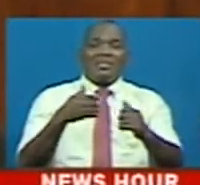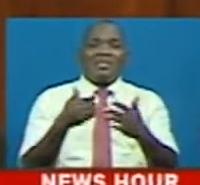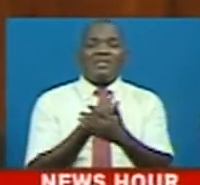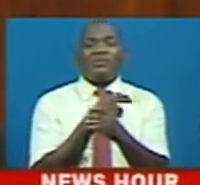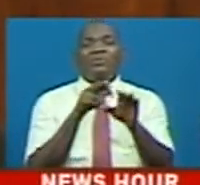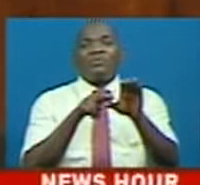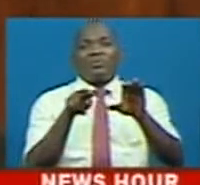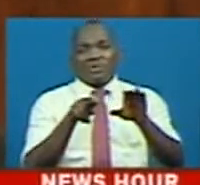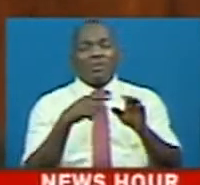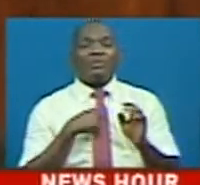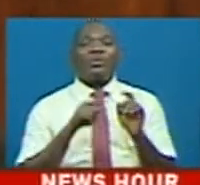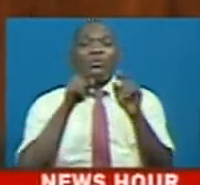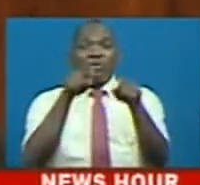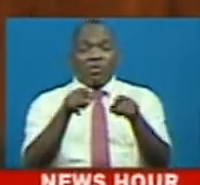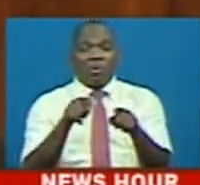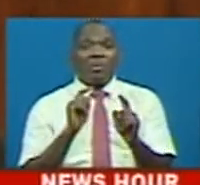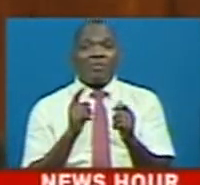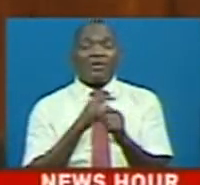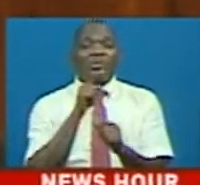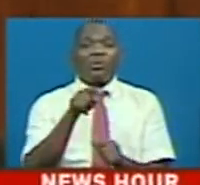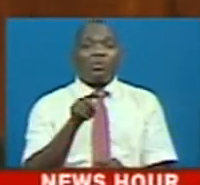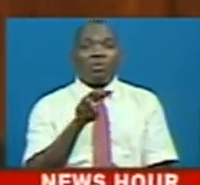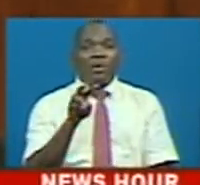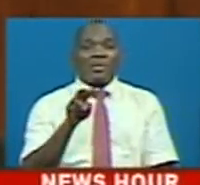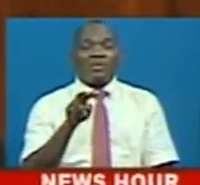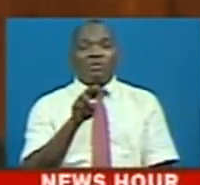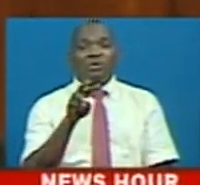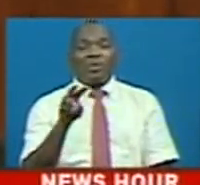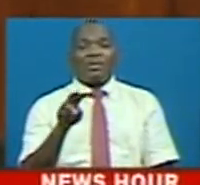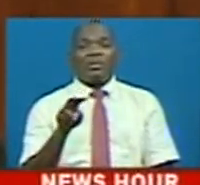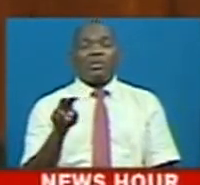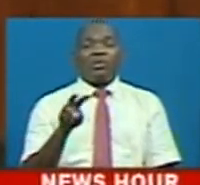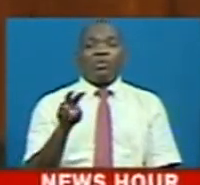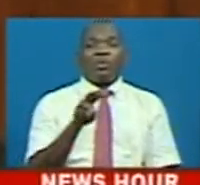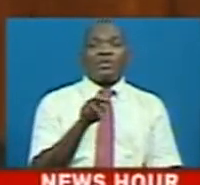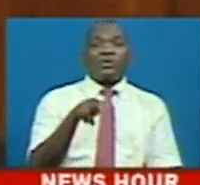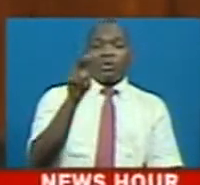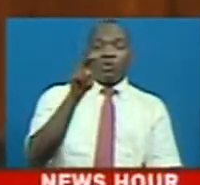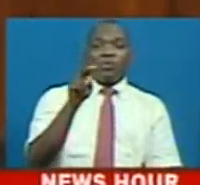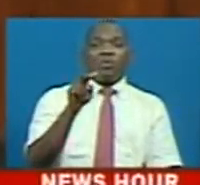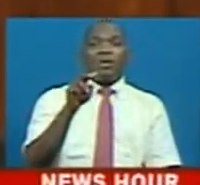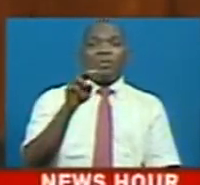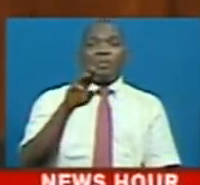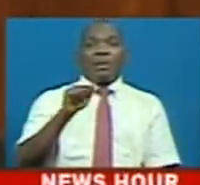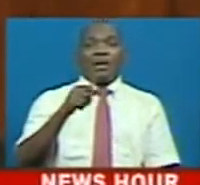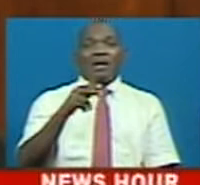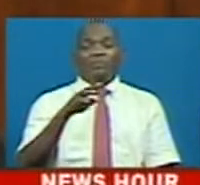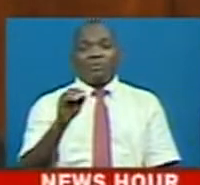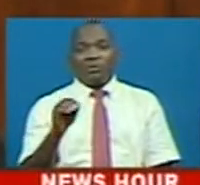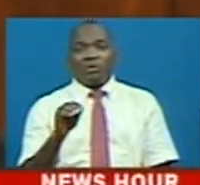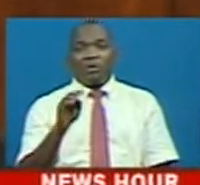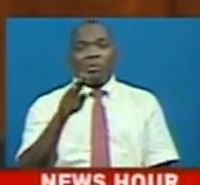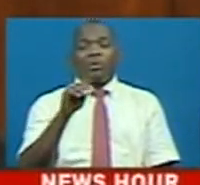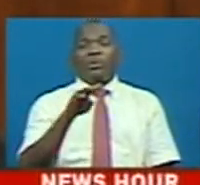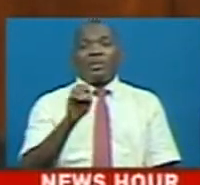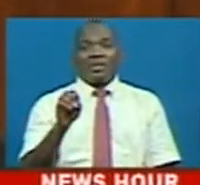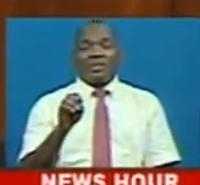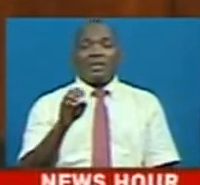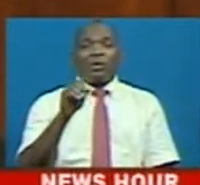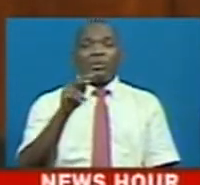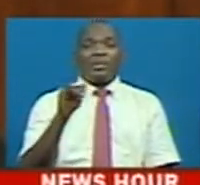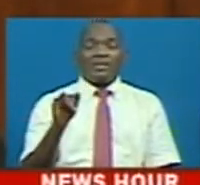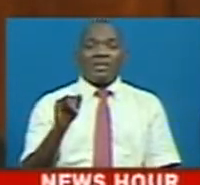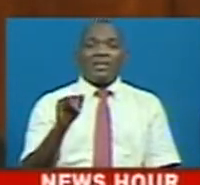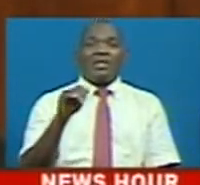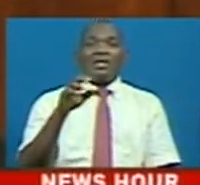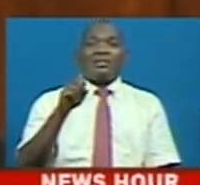regions. I'll be in Western North, Ahafo and Bono East in April, and Oti,